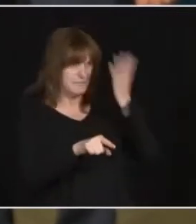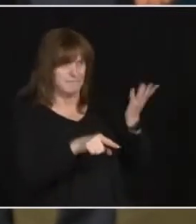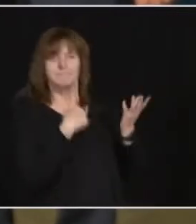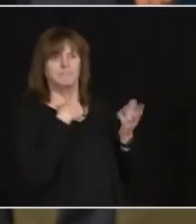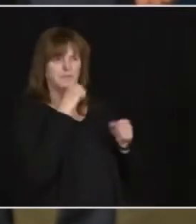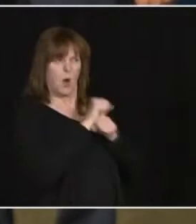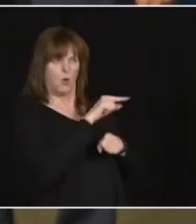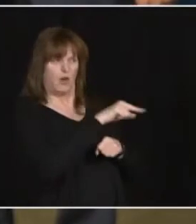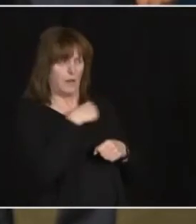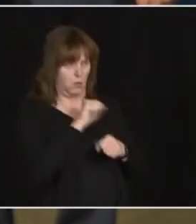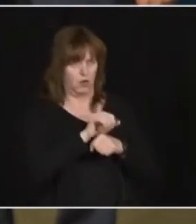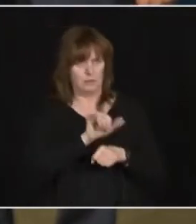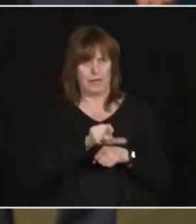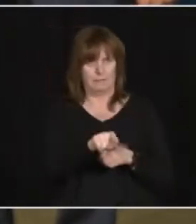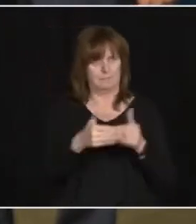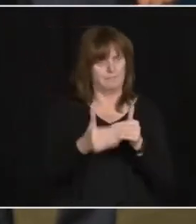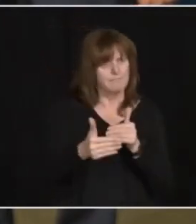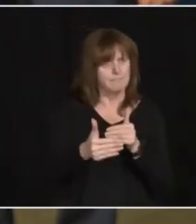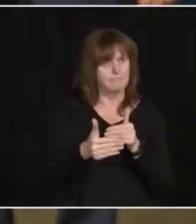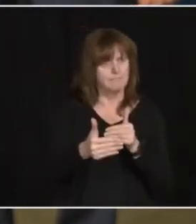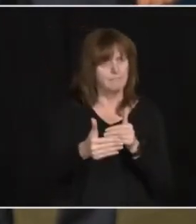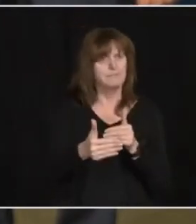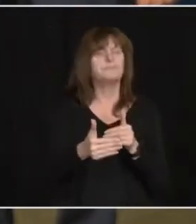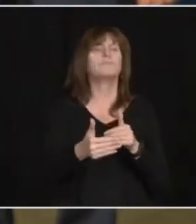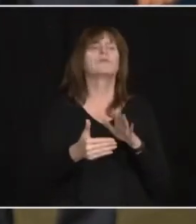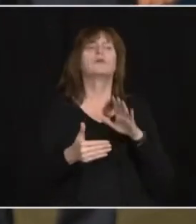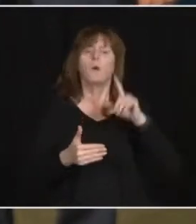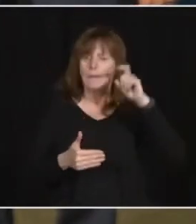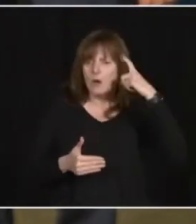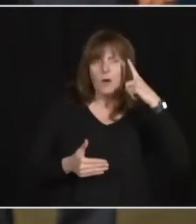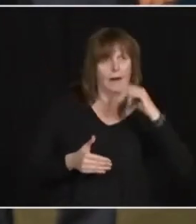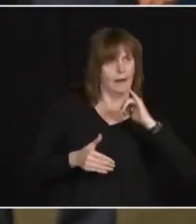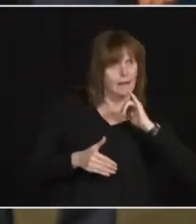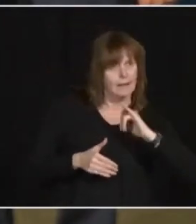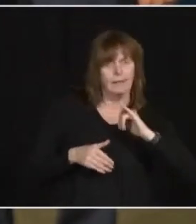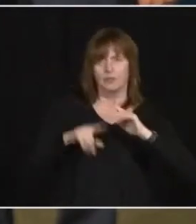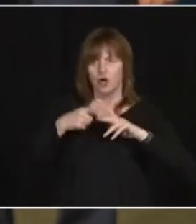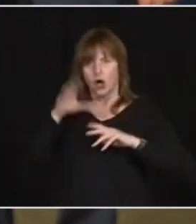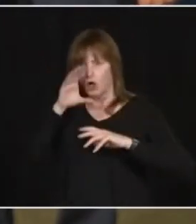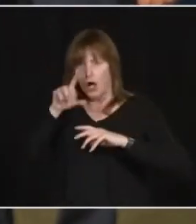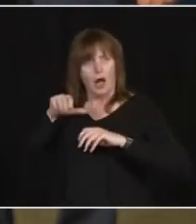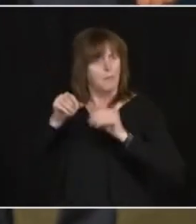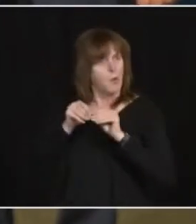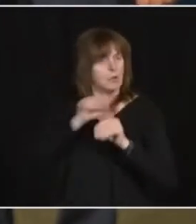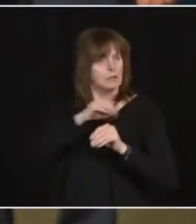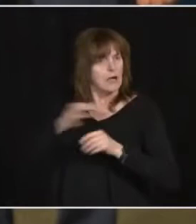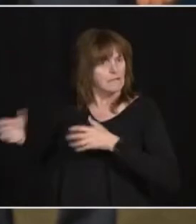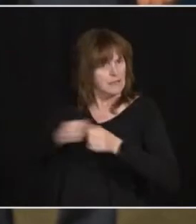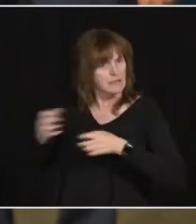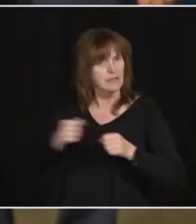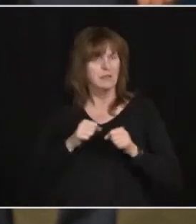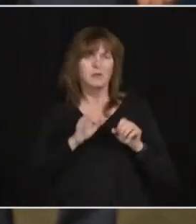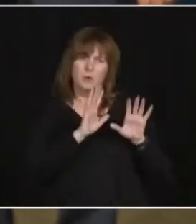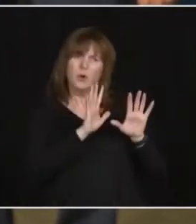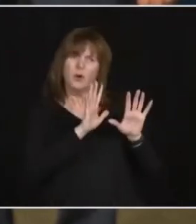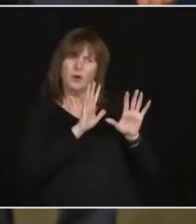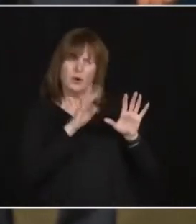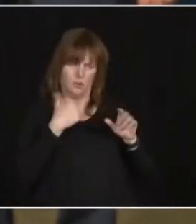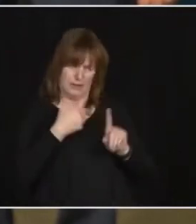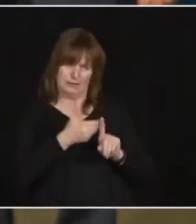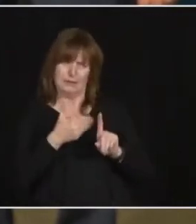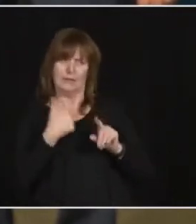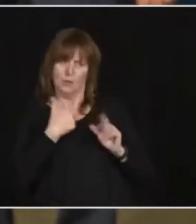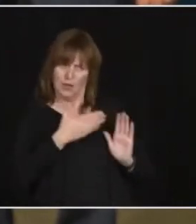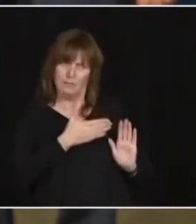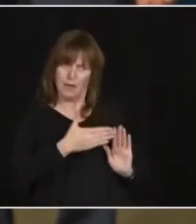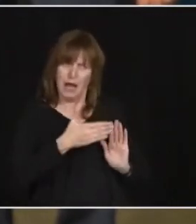also the employers to be able to have enough staff. And that's why this was put together with the staffing strategy